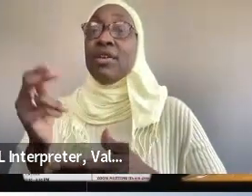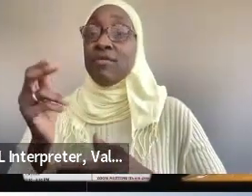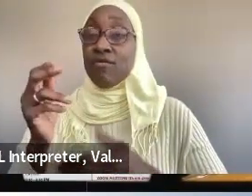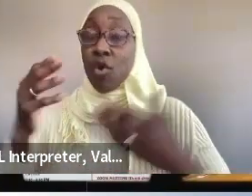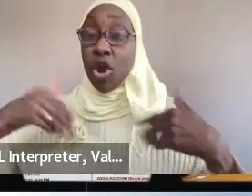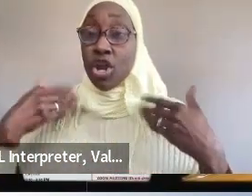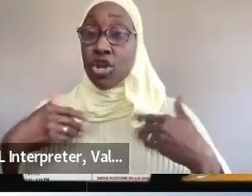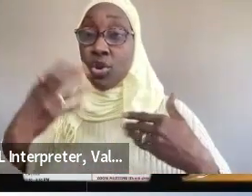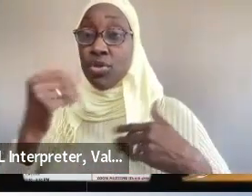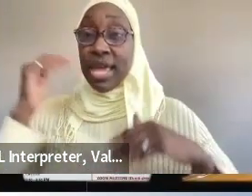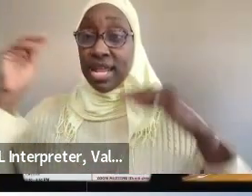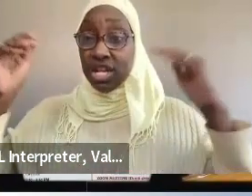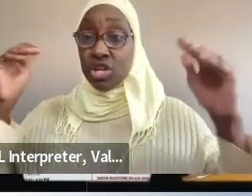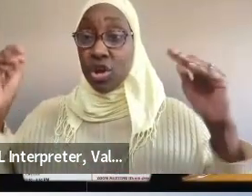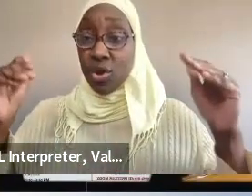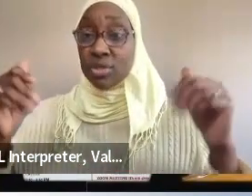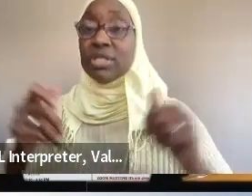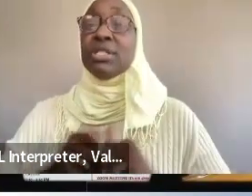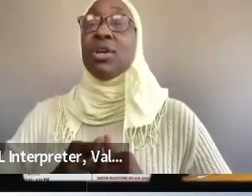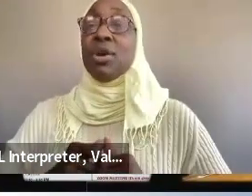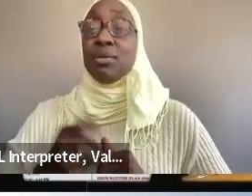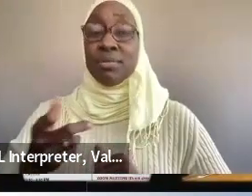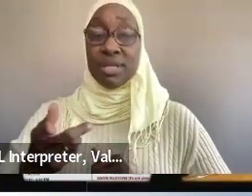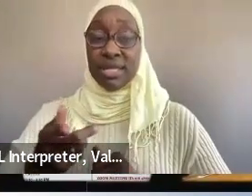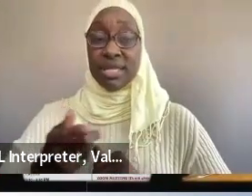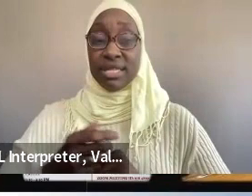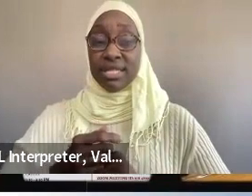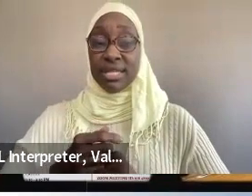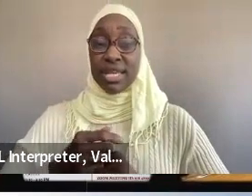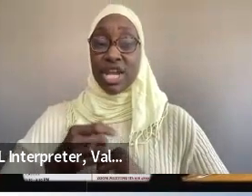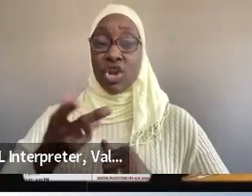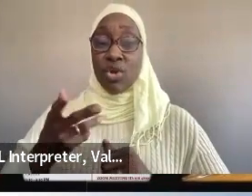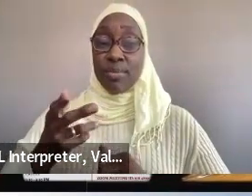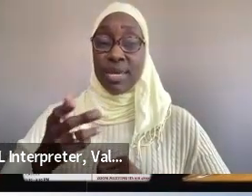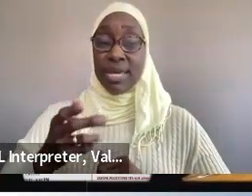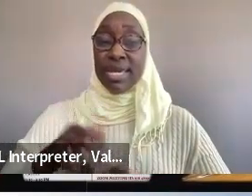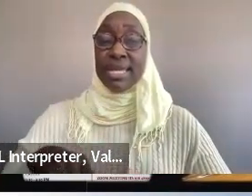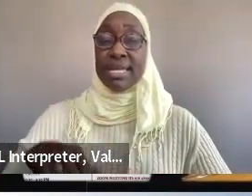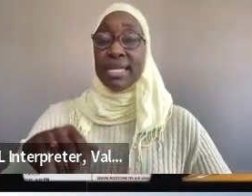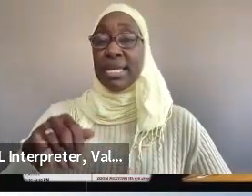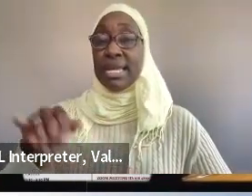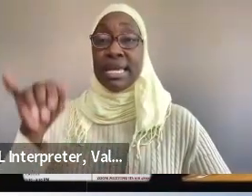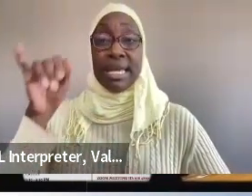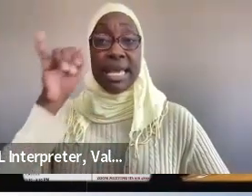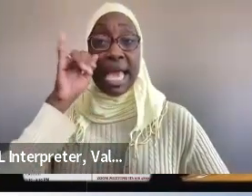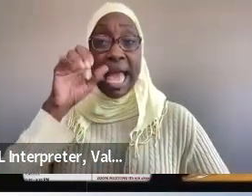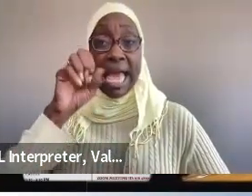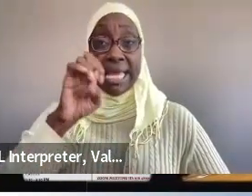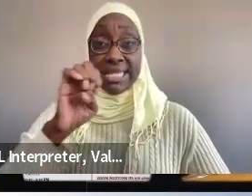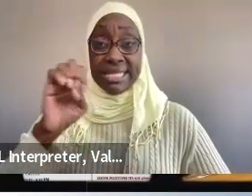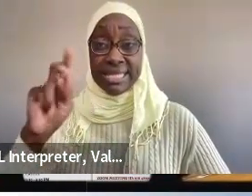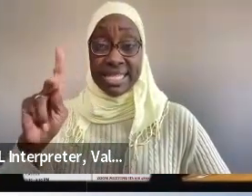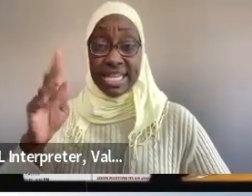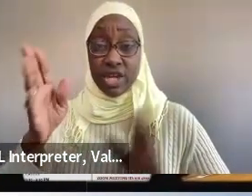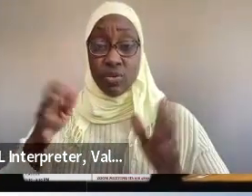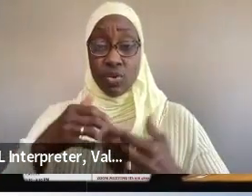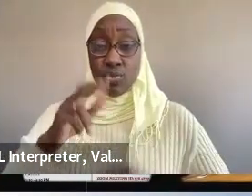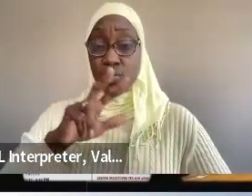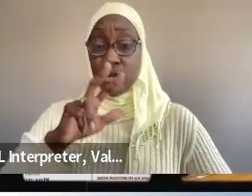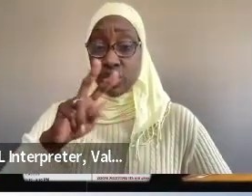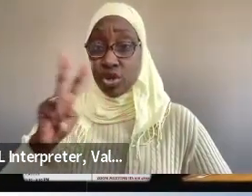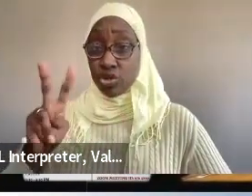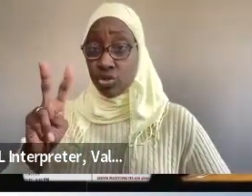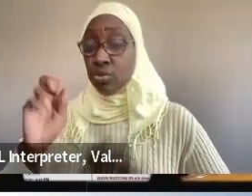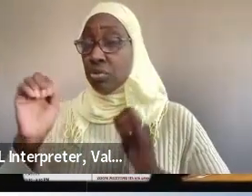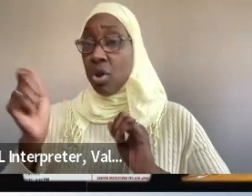room 332, and it's from 2 p.m. to 3 p.m. And all our socials are on the